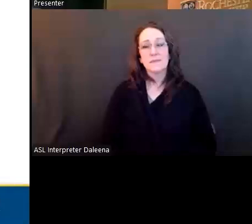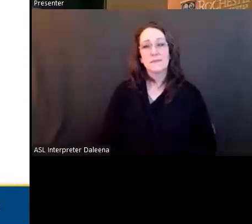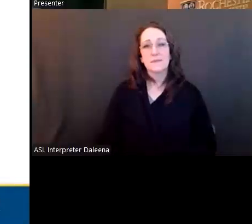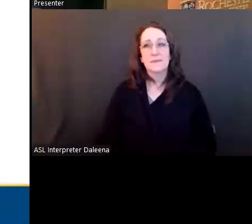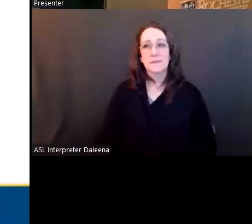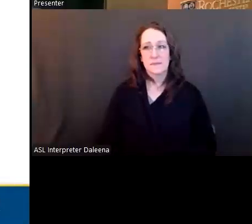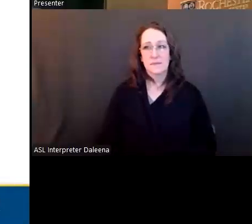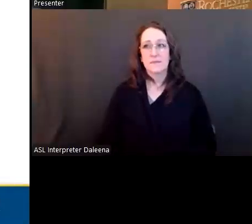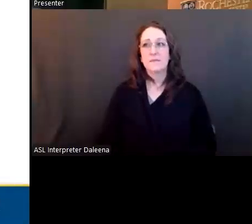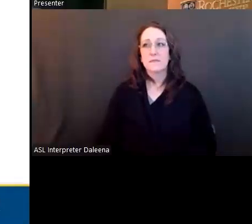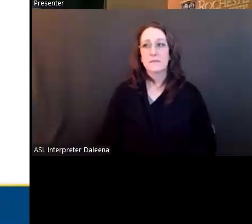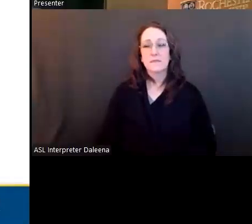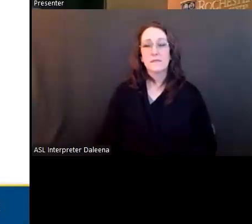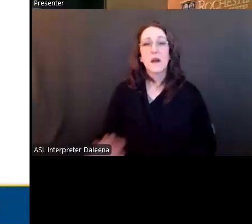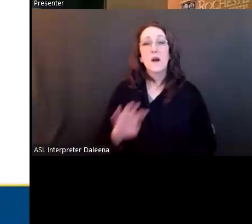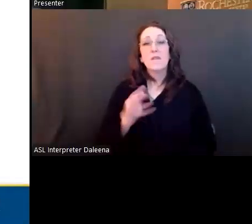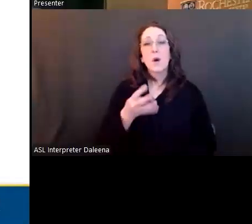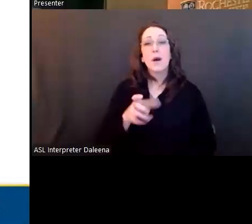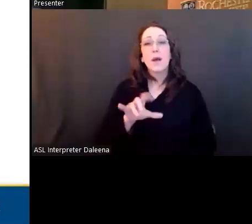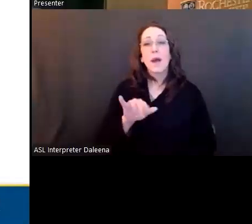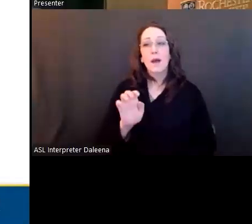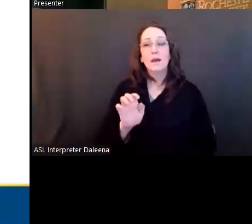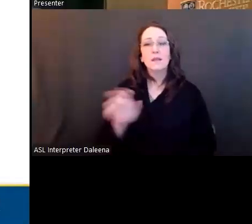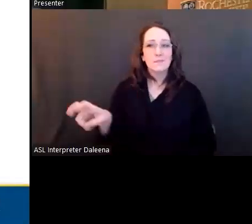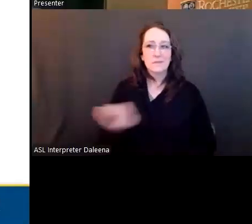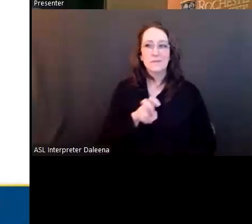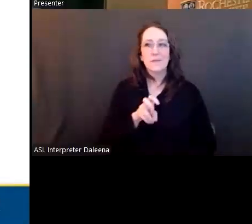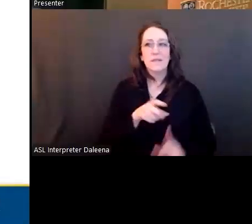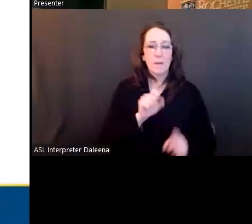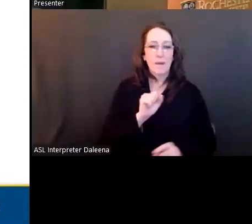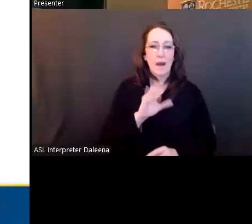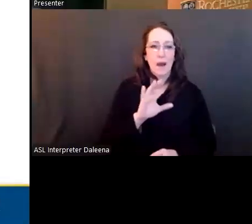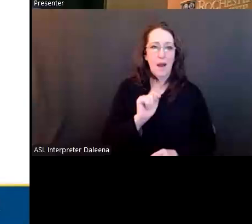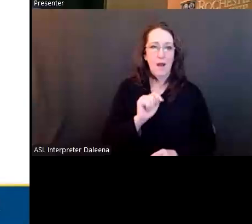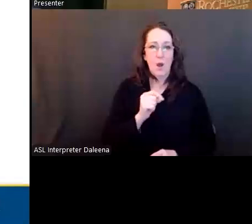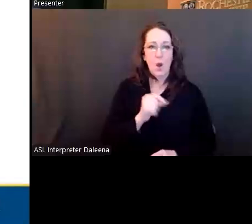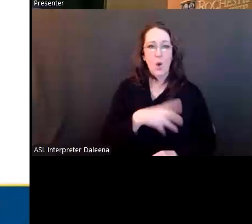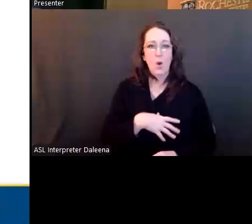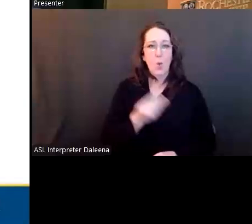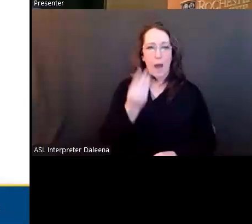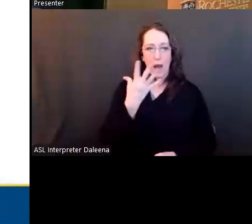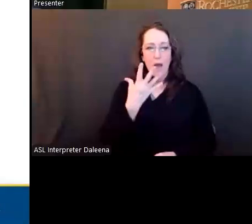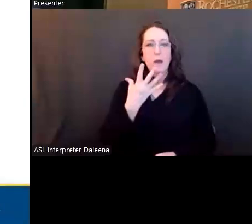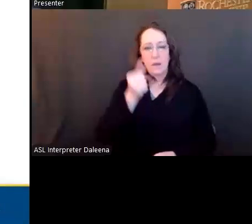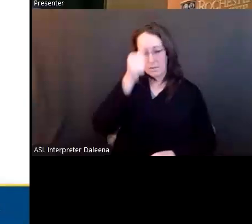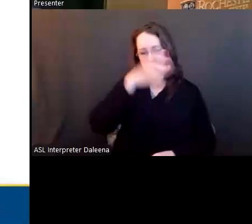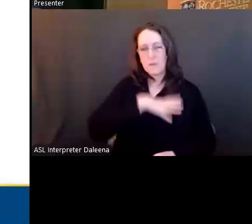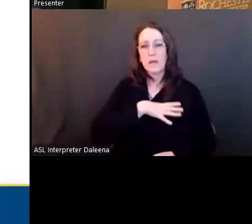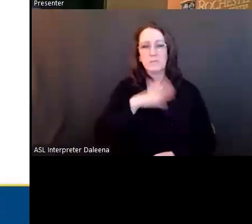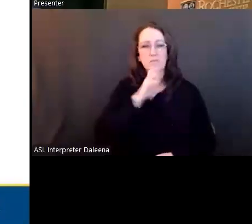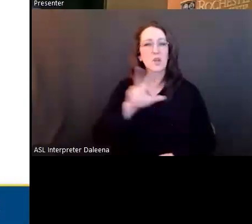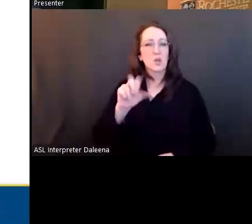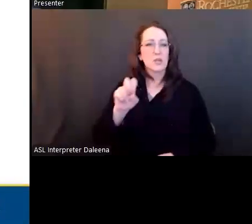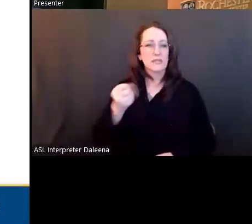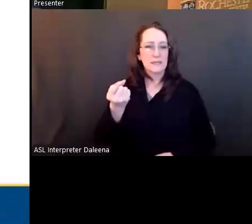All right, so our 4th case was a transfer from ACT, who's a white male in his 30s. He lives independently in the